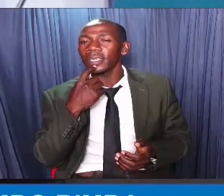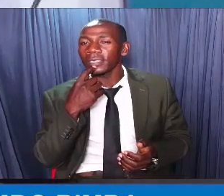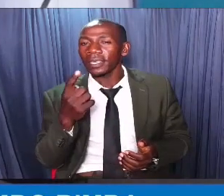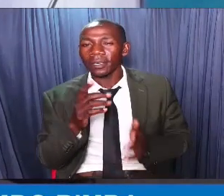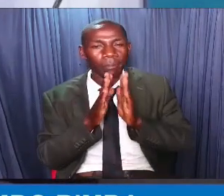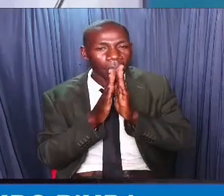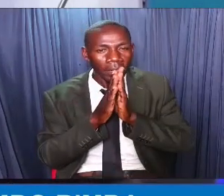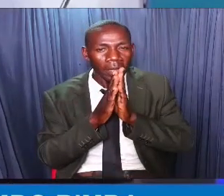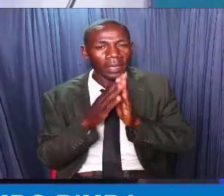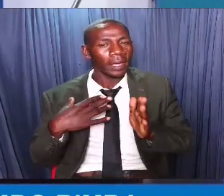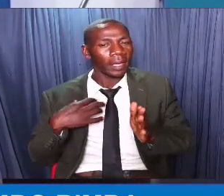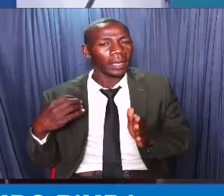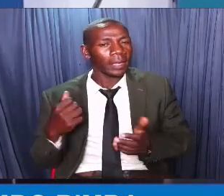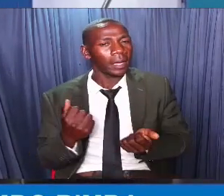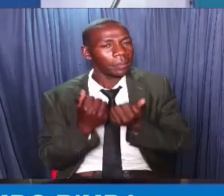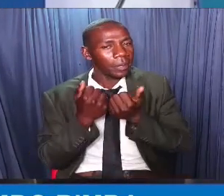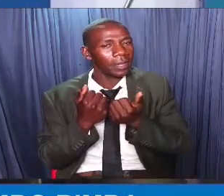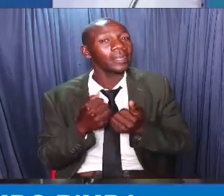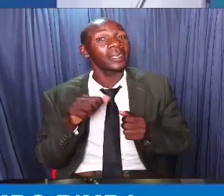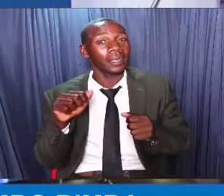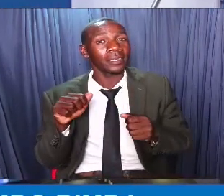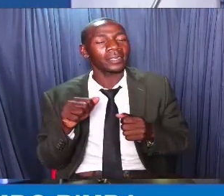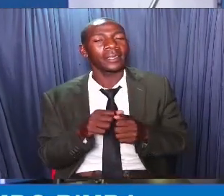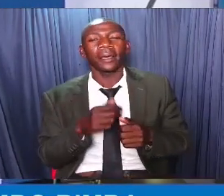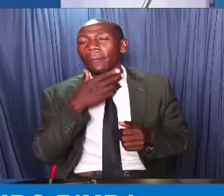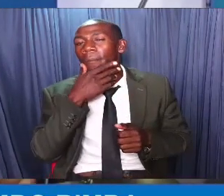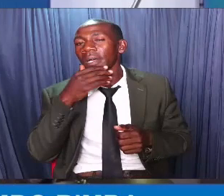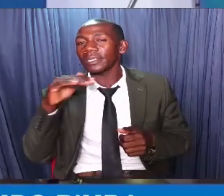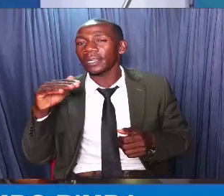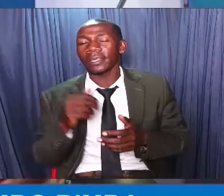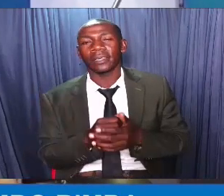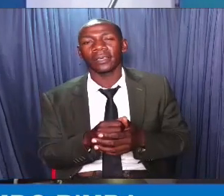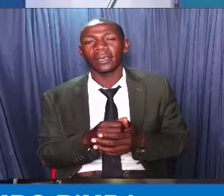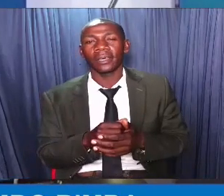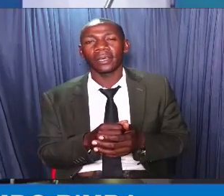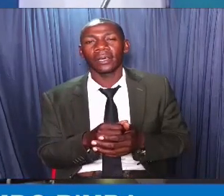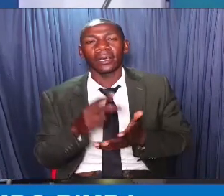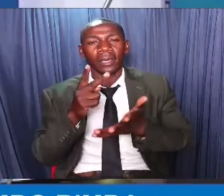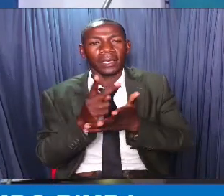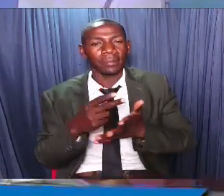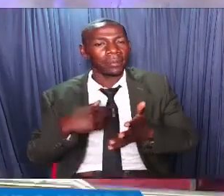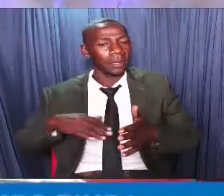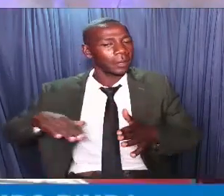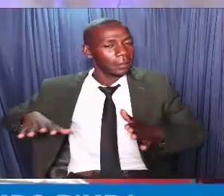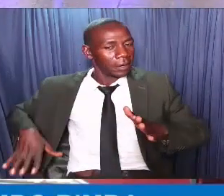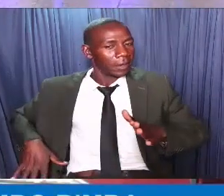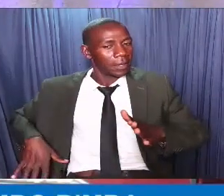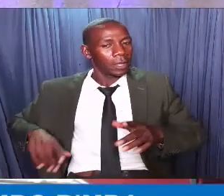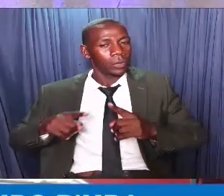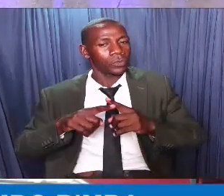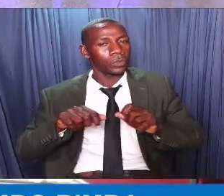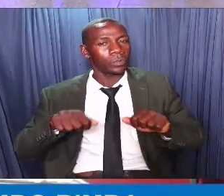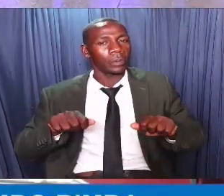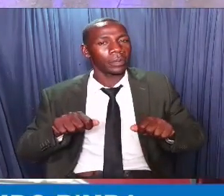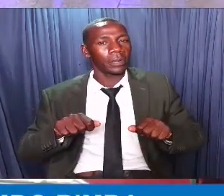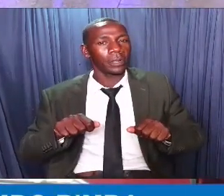kumbe imekuwa. She said so it was a reality me saying. Akanambia basi mwanangu. She said now my son. Mimi ukaniweka pale nyuma. Should you carry me behind there? Kwa pikipiki. On